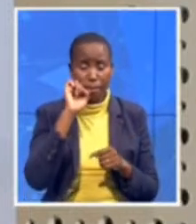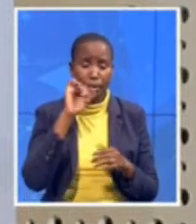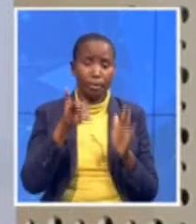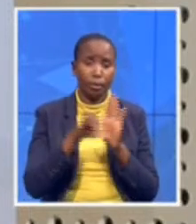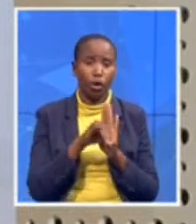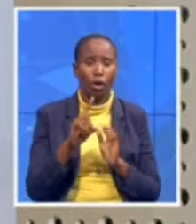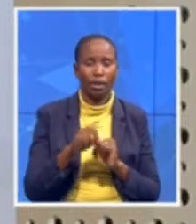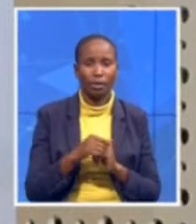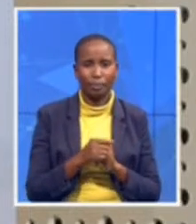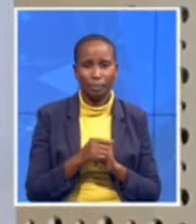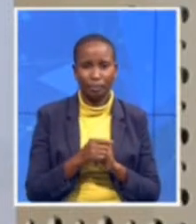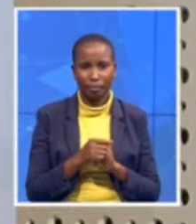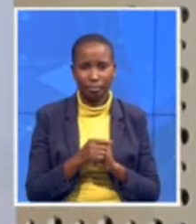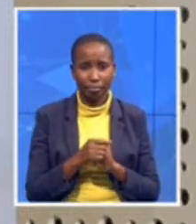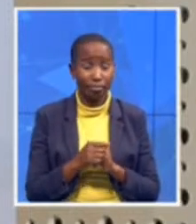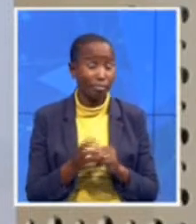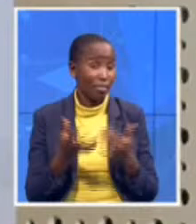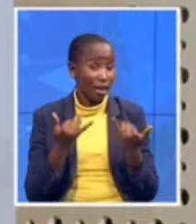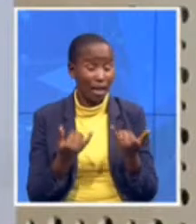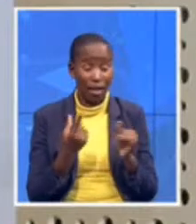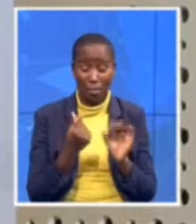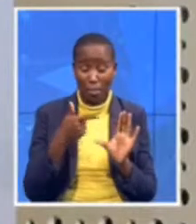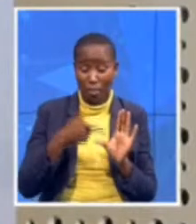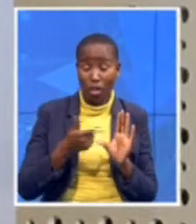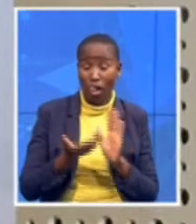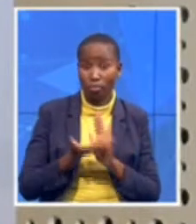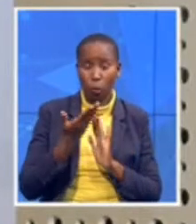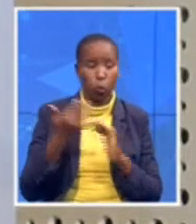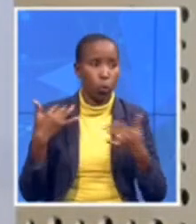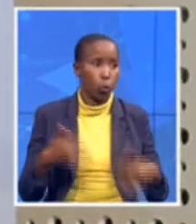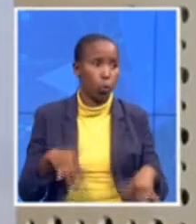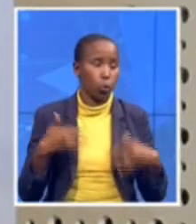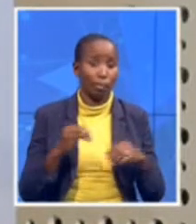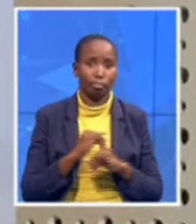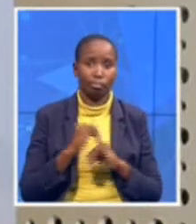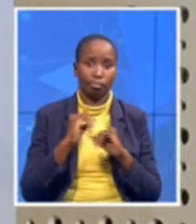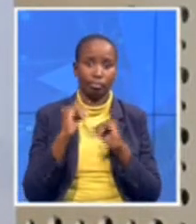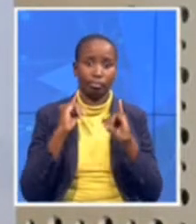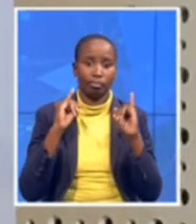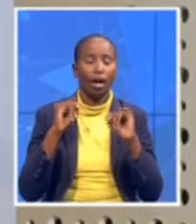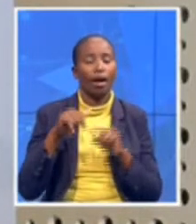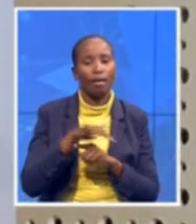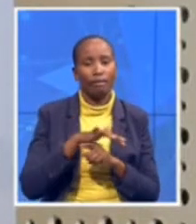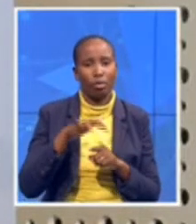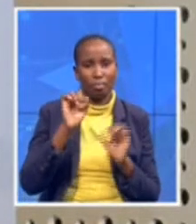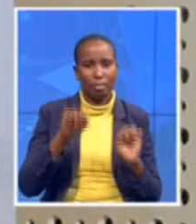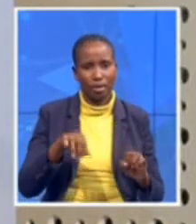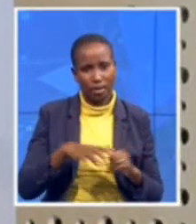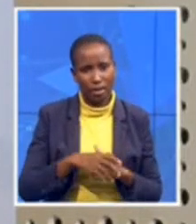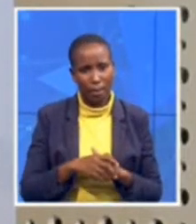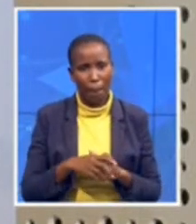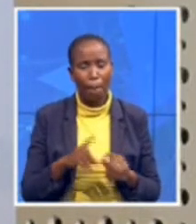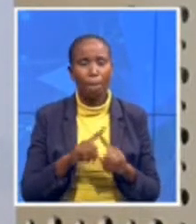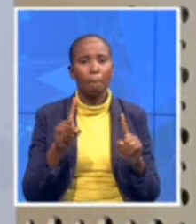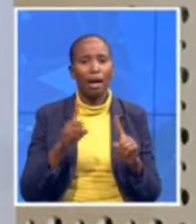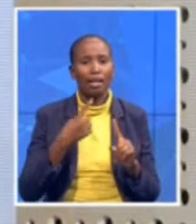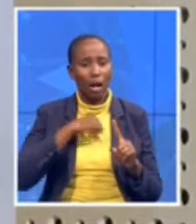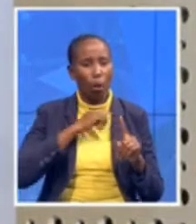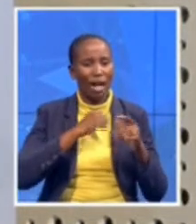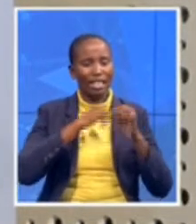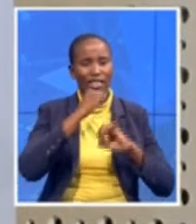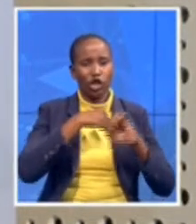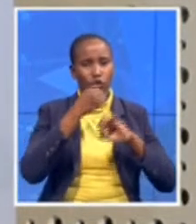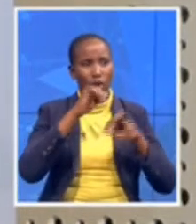disastrous effect on our environment. And yet our industrialization has given us the ability to become the most